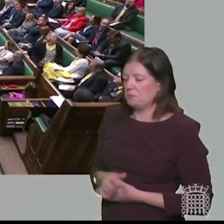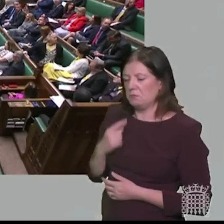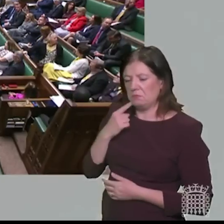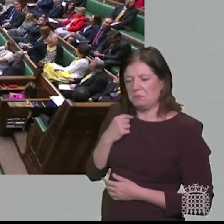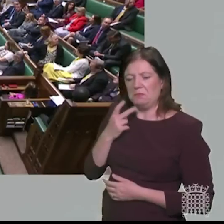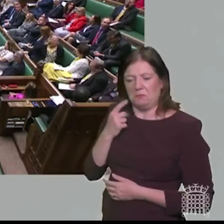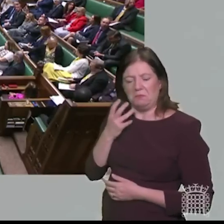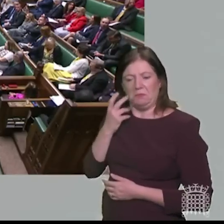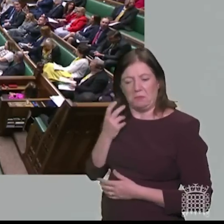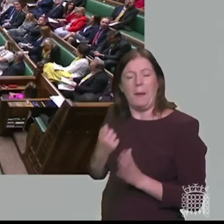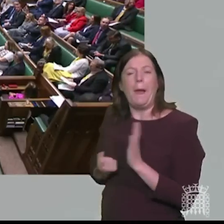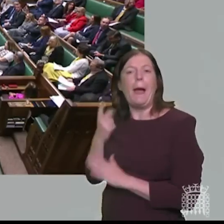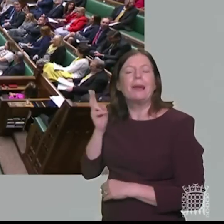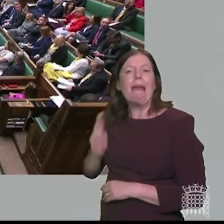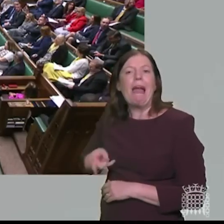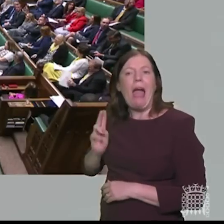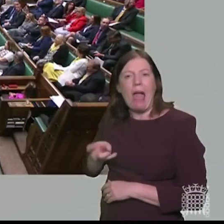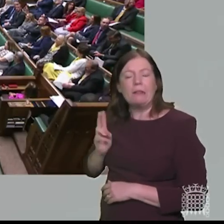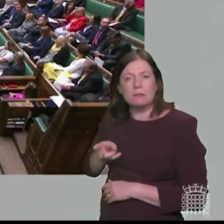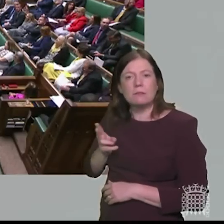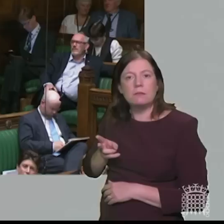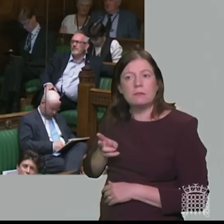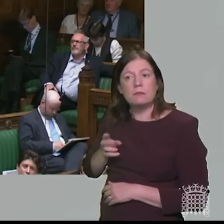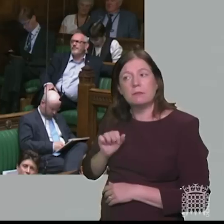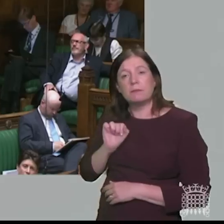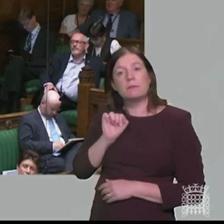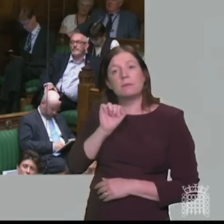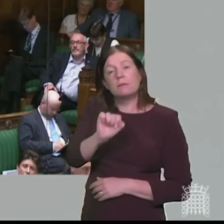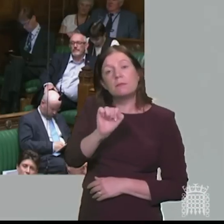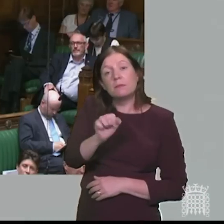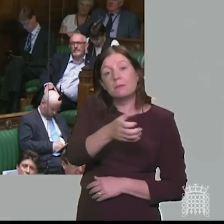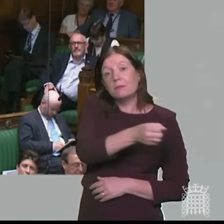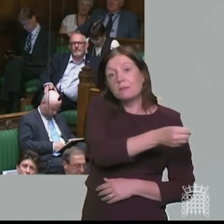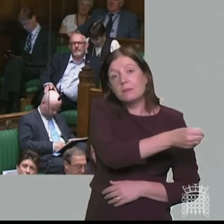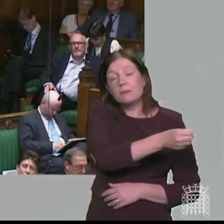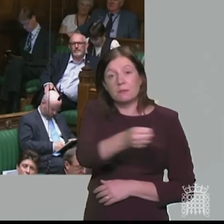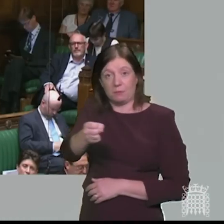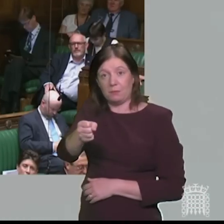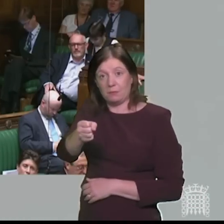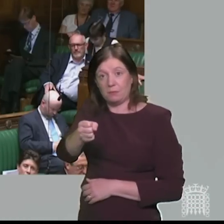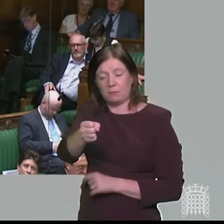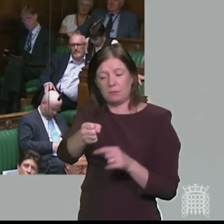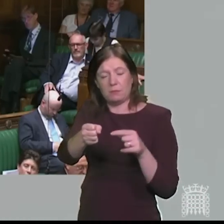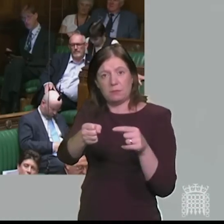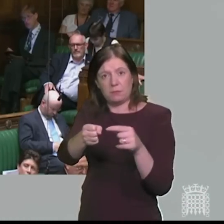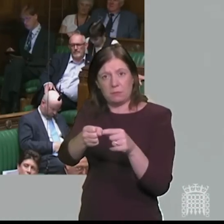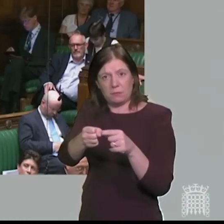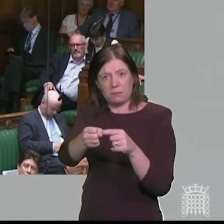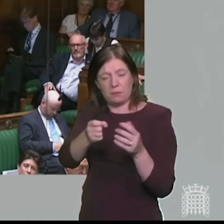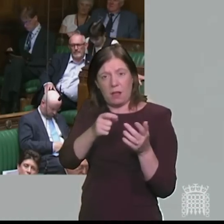days, yet again, we have been reminded that a member of the other House was appointed contrary to the recommendations